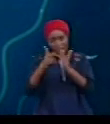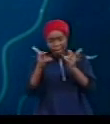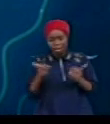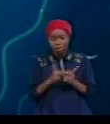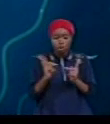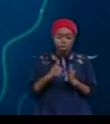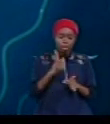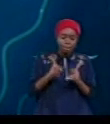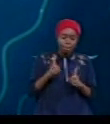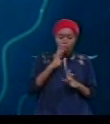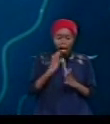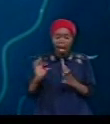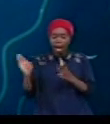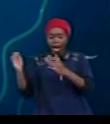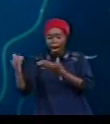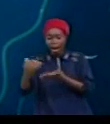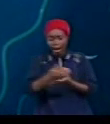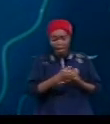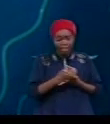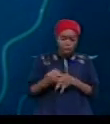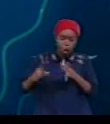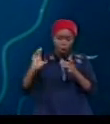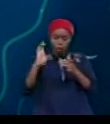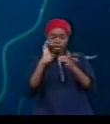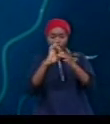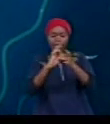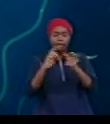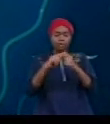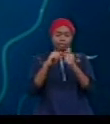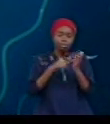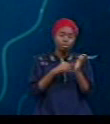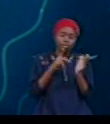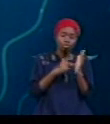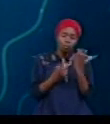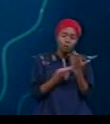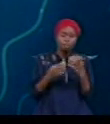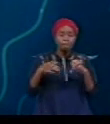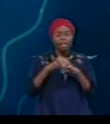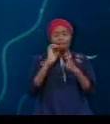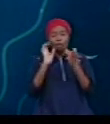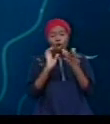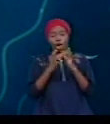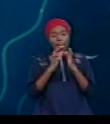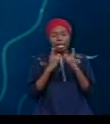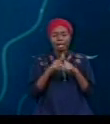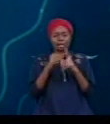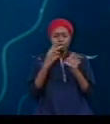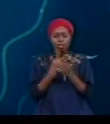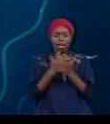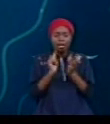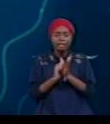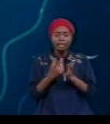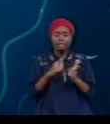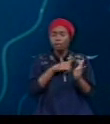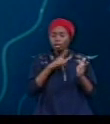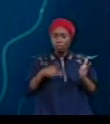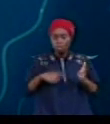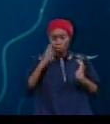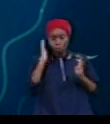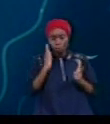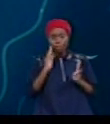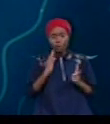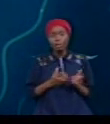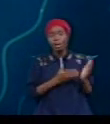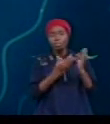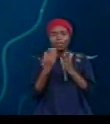gathered, connected to this GCK, even online as well. The Lord will extend the miracle of our